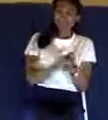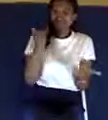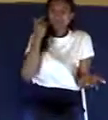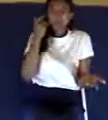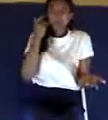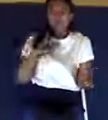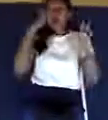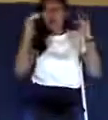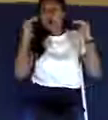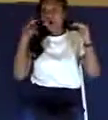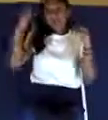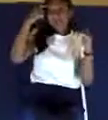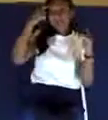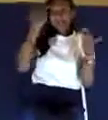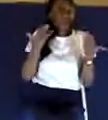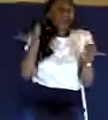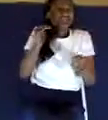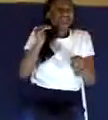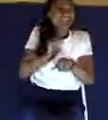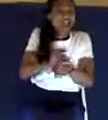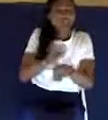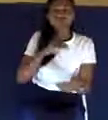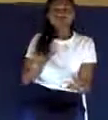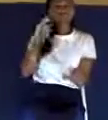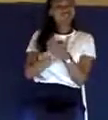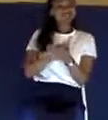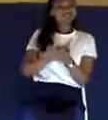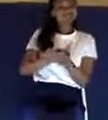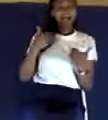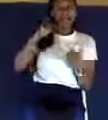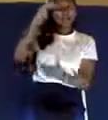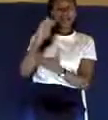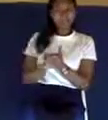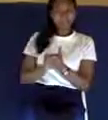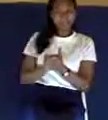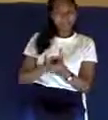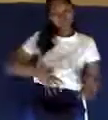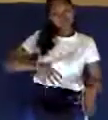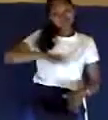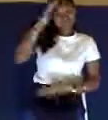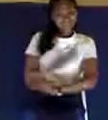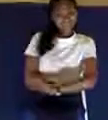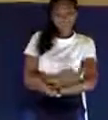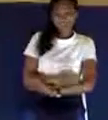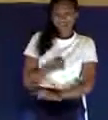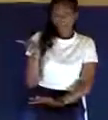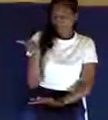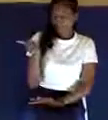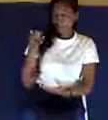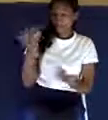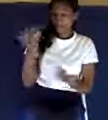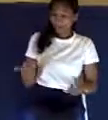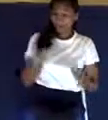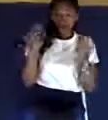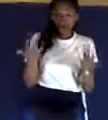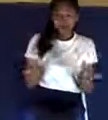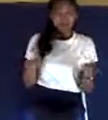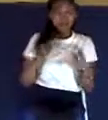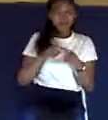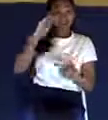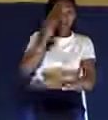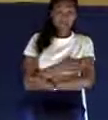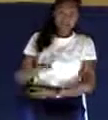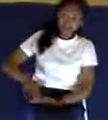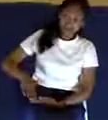I should have a husband also tonight and should also bear sons, would you tarry for them till they are grown? Would you stay for them from